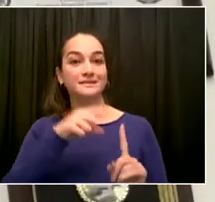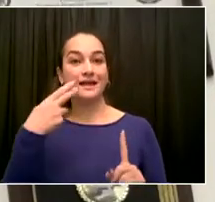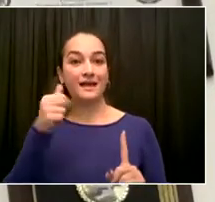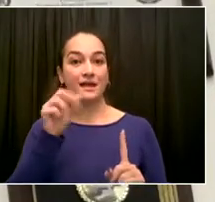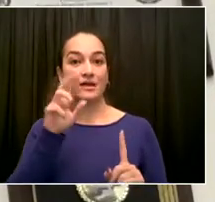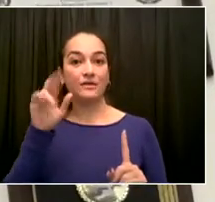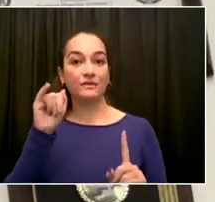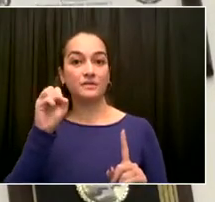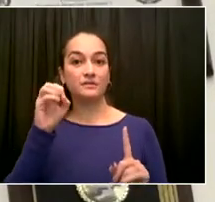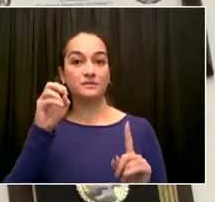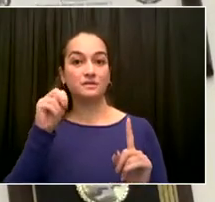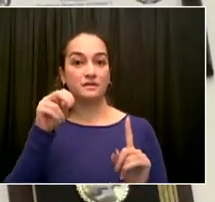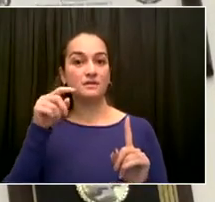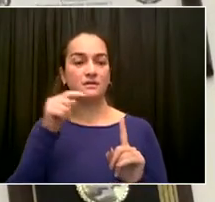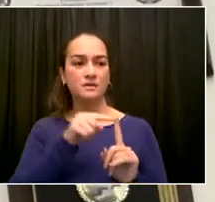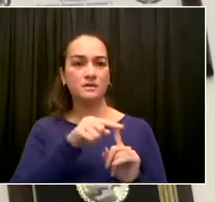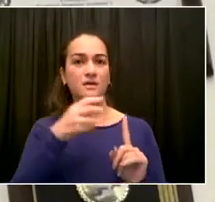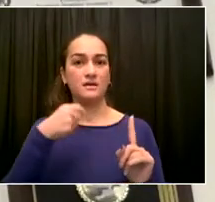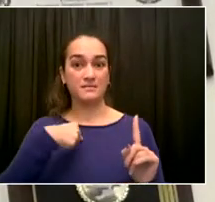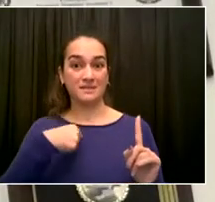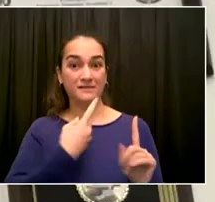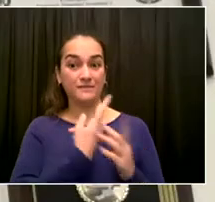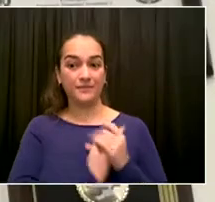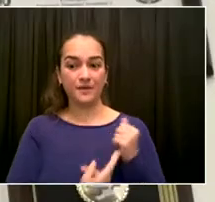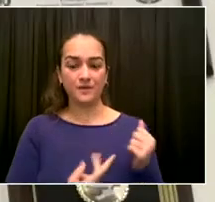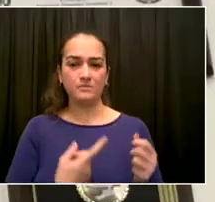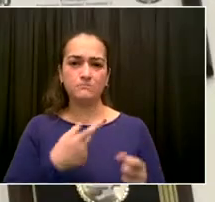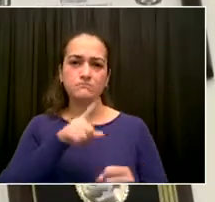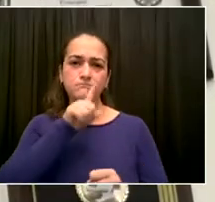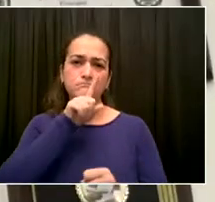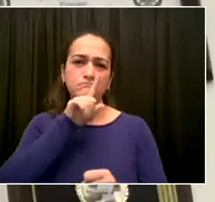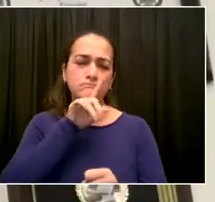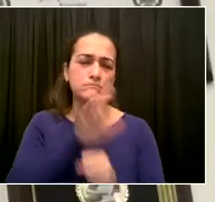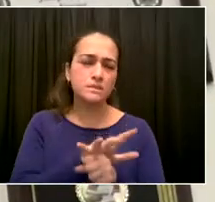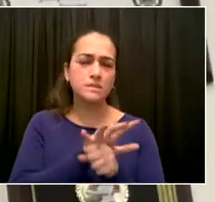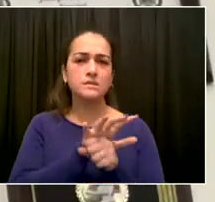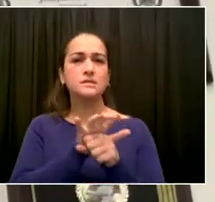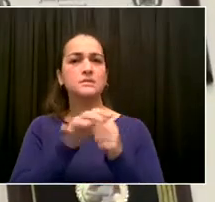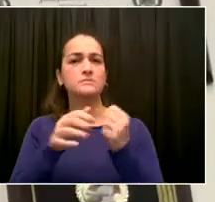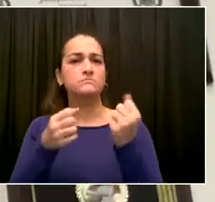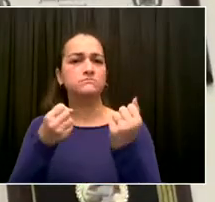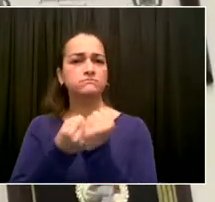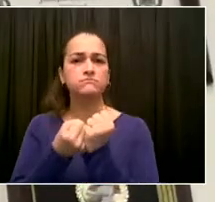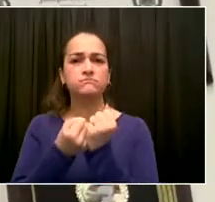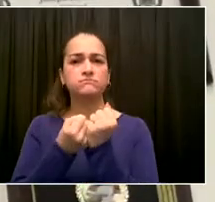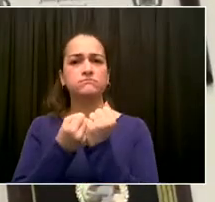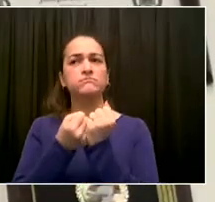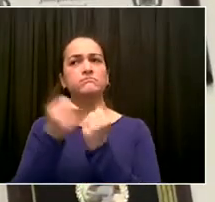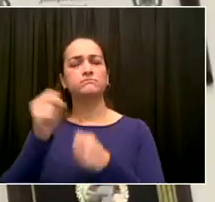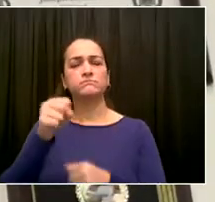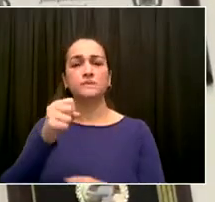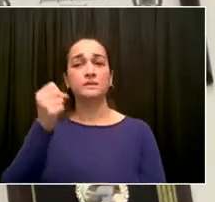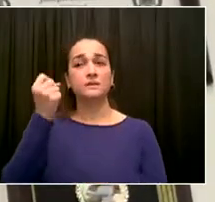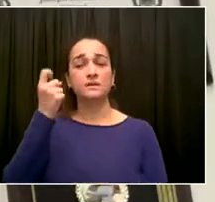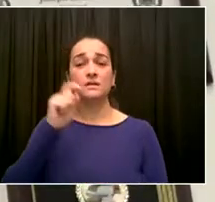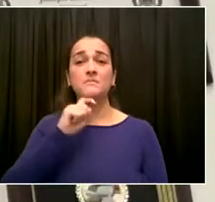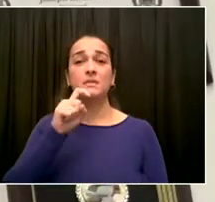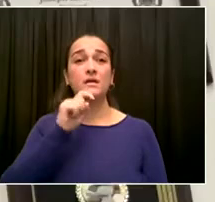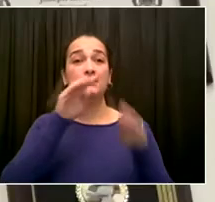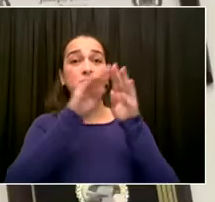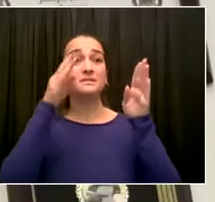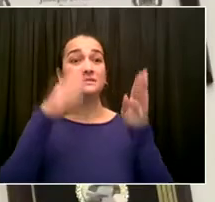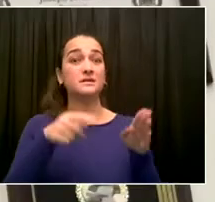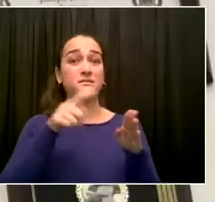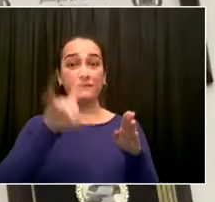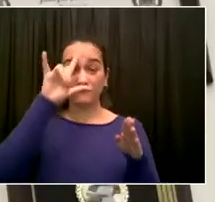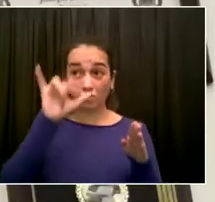this temporary measure, with empathy and care for our students. We talked about it just yesterday. And so I know he's committed to doing that and to having his